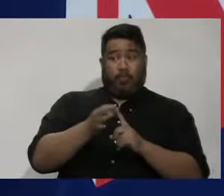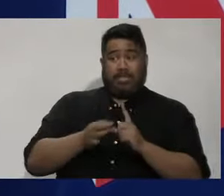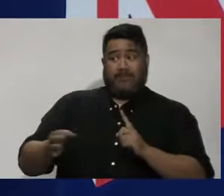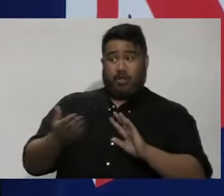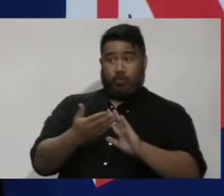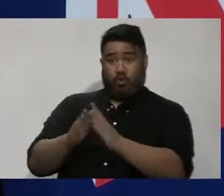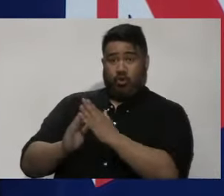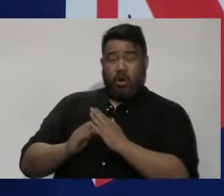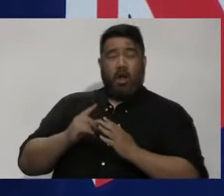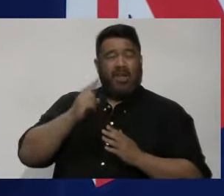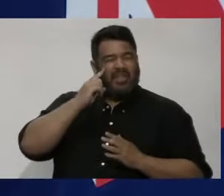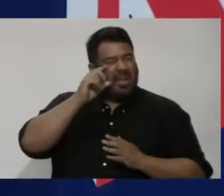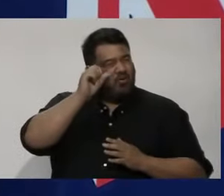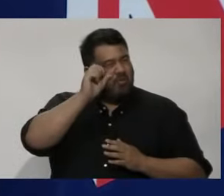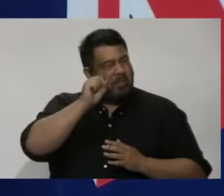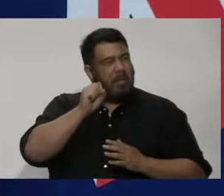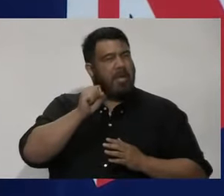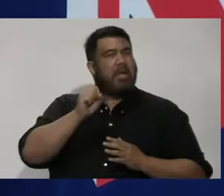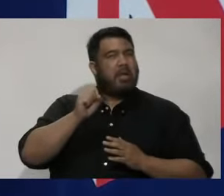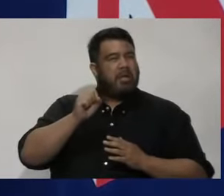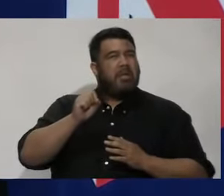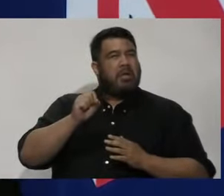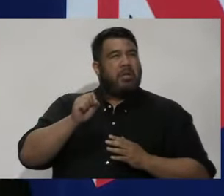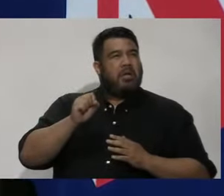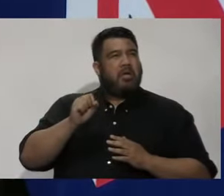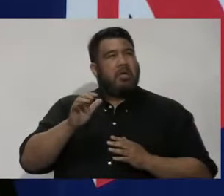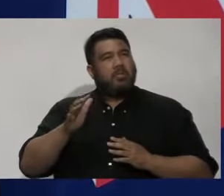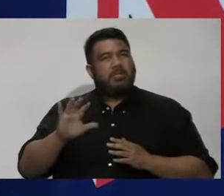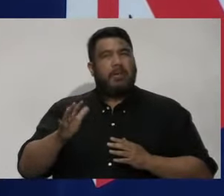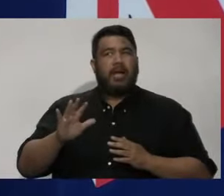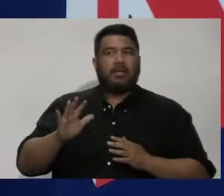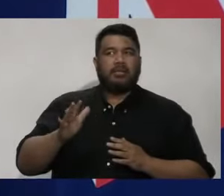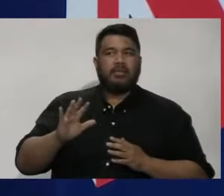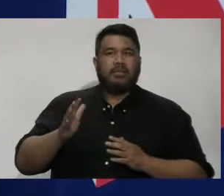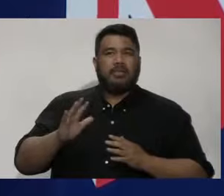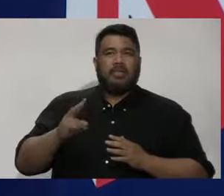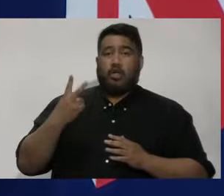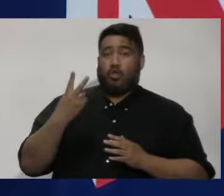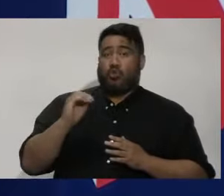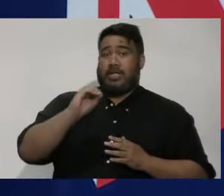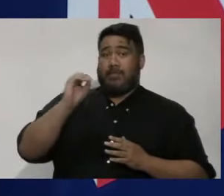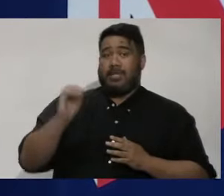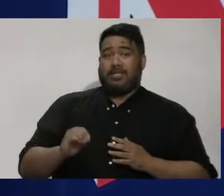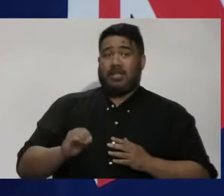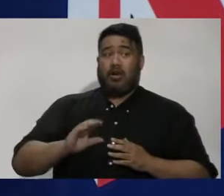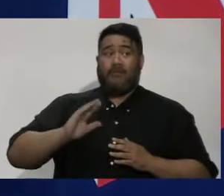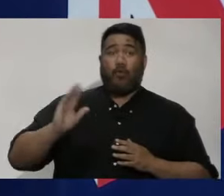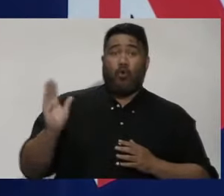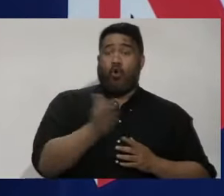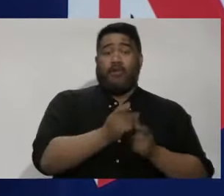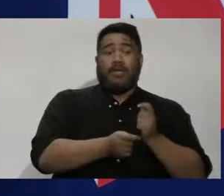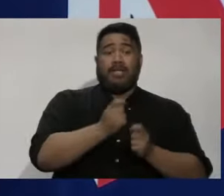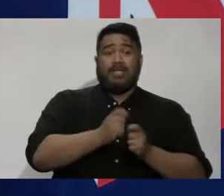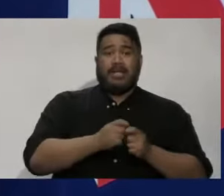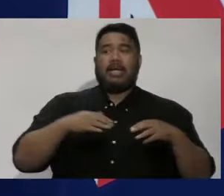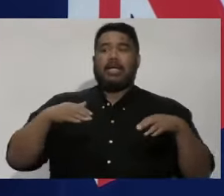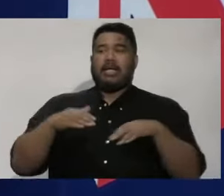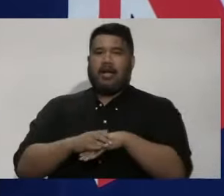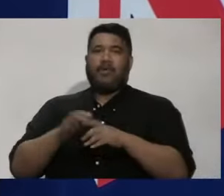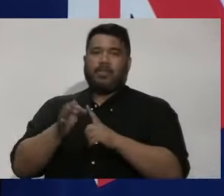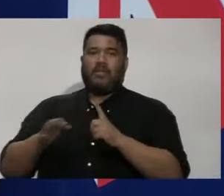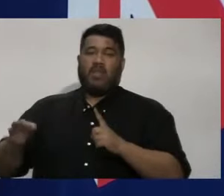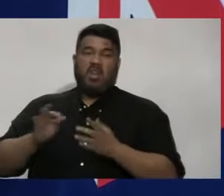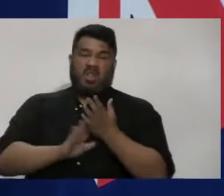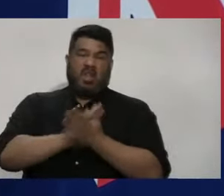from memory, roughly represented about 20-ish% of our overall testing. So high and